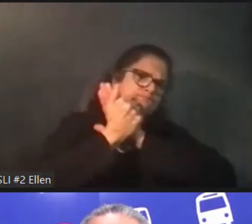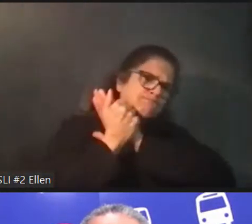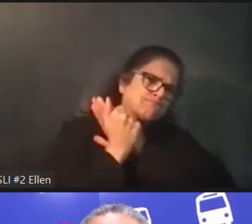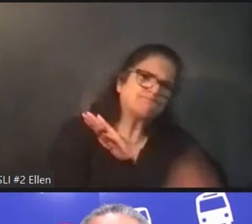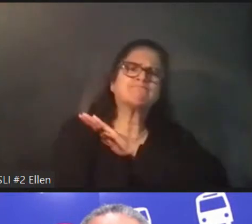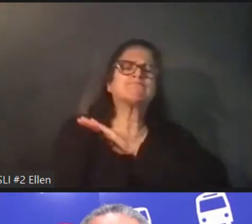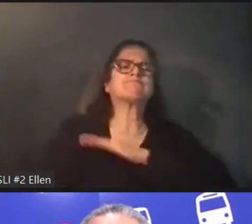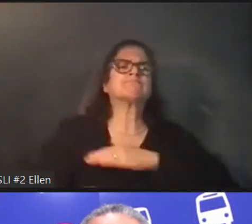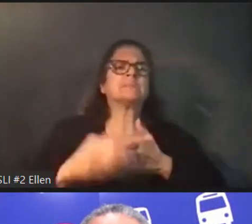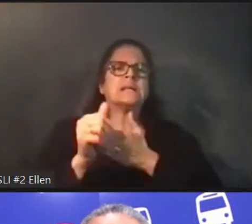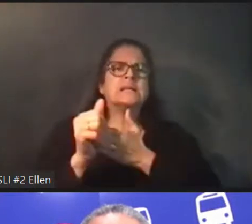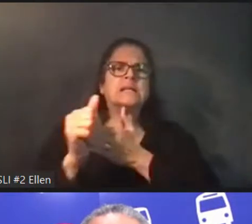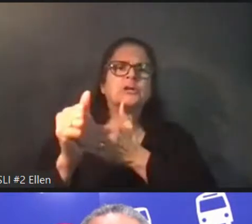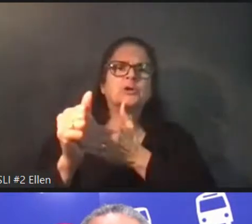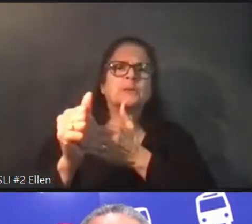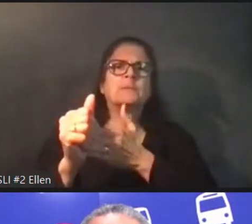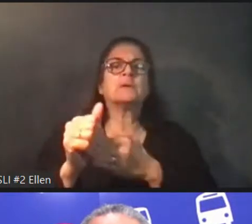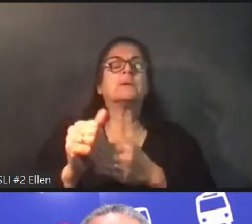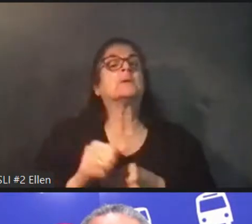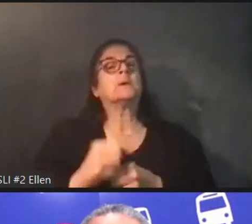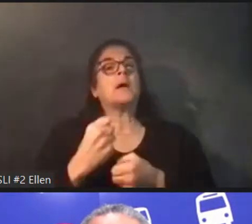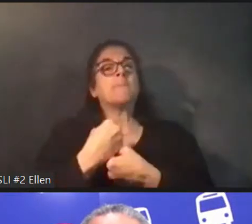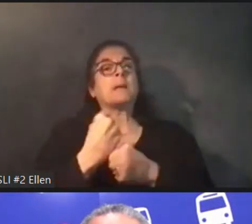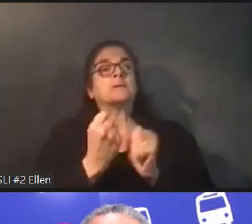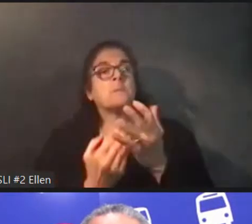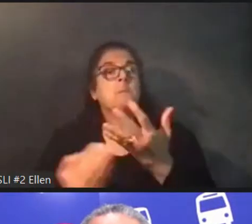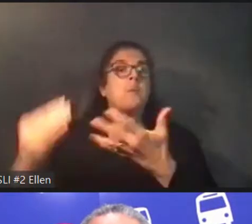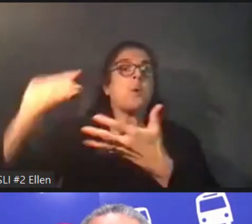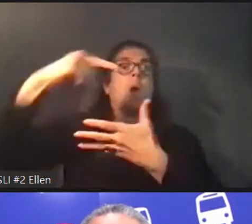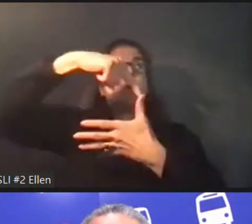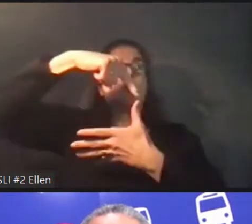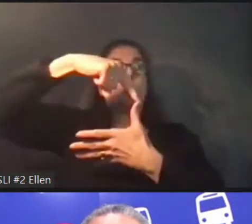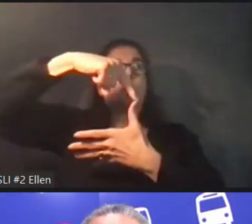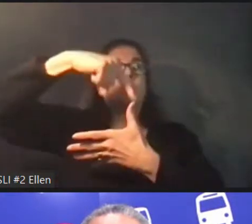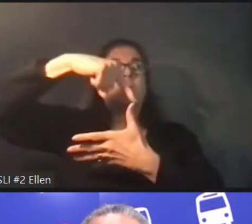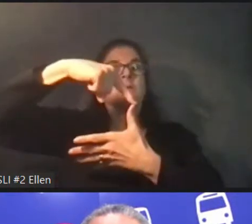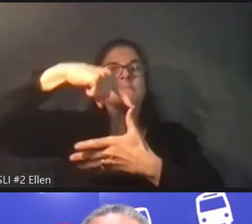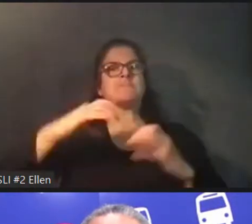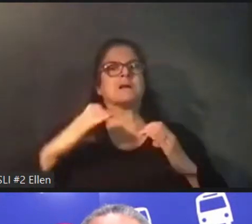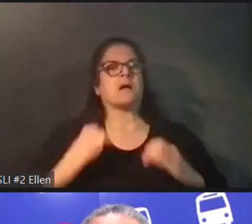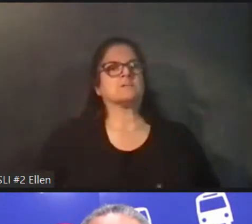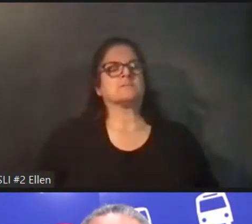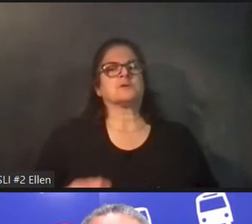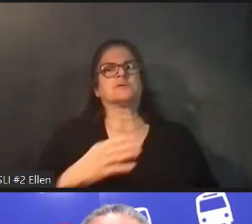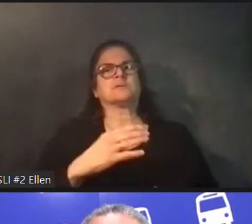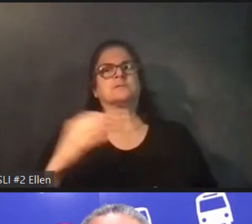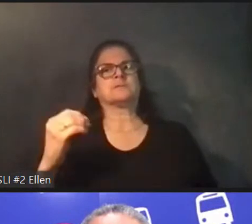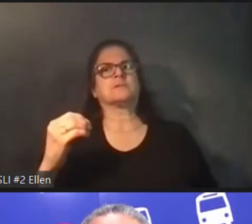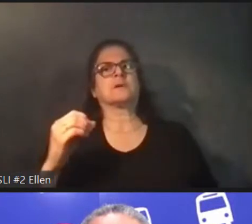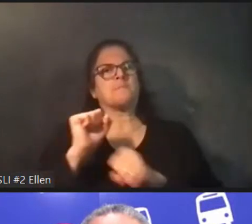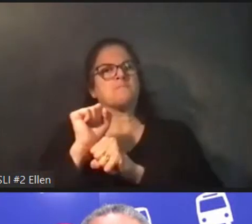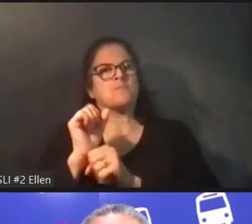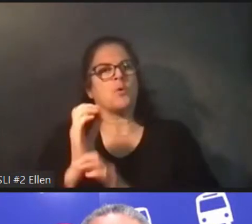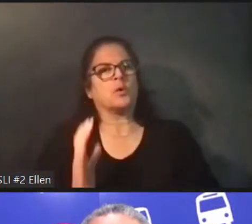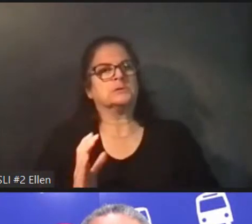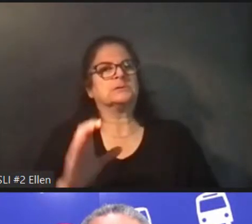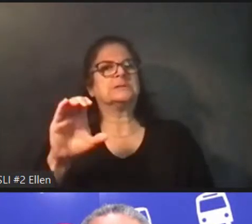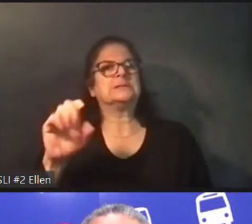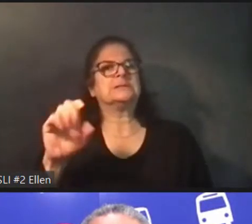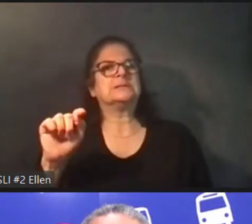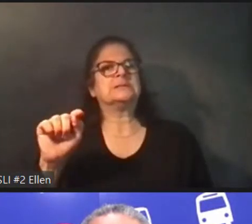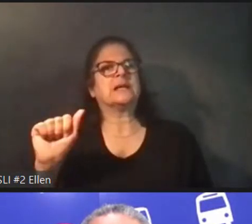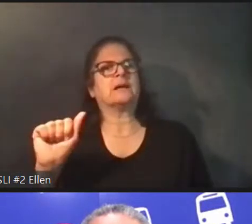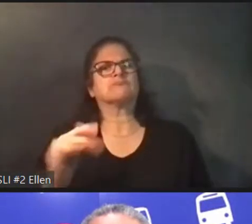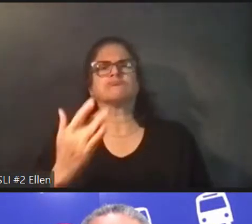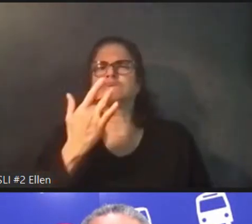puts customers and employees first. CTA is very lucky to have that leadership. Since